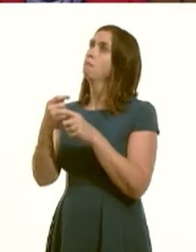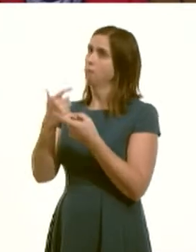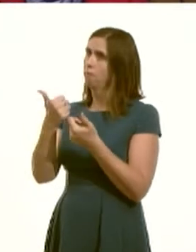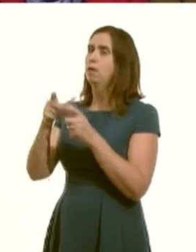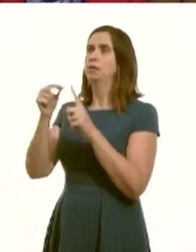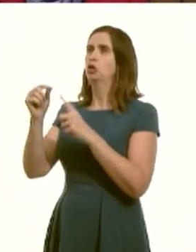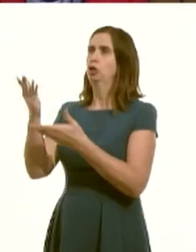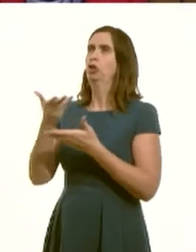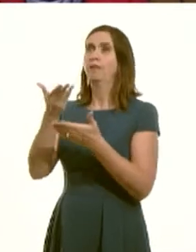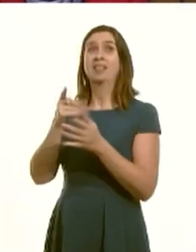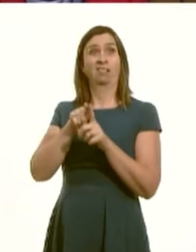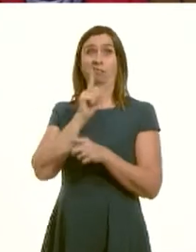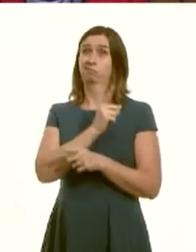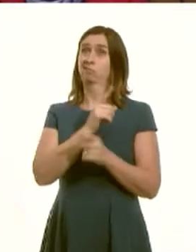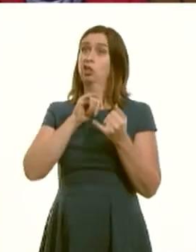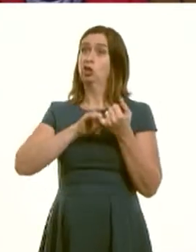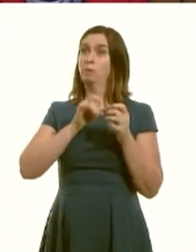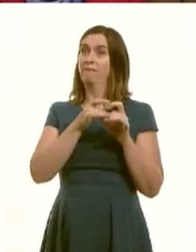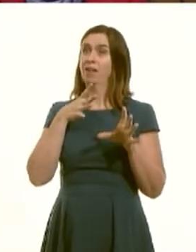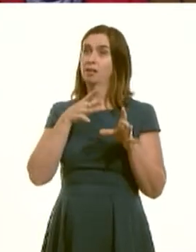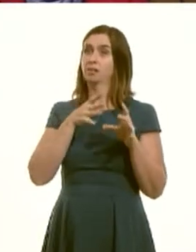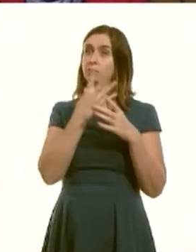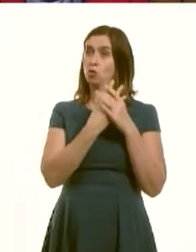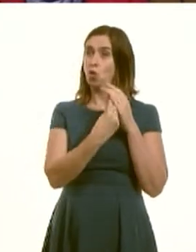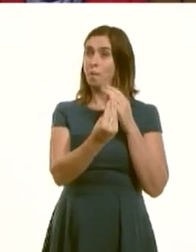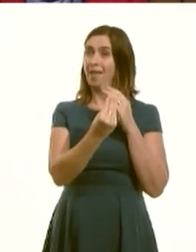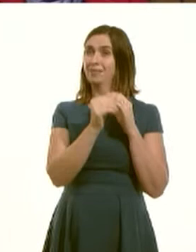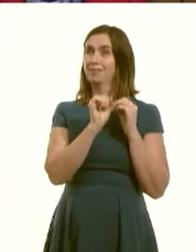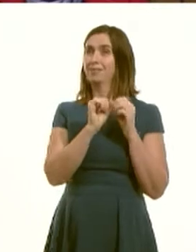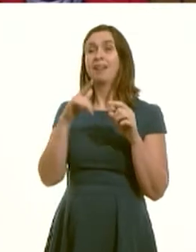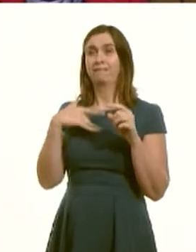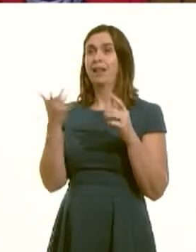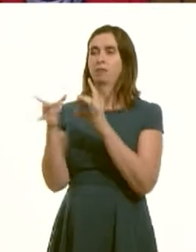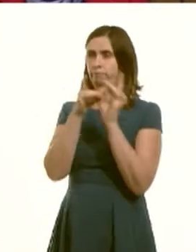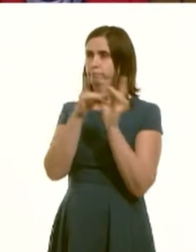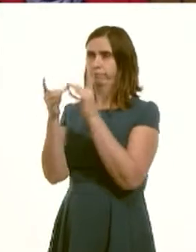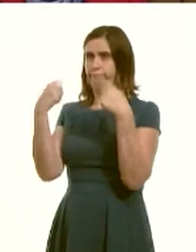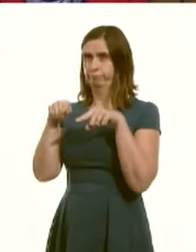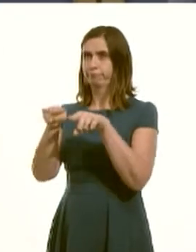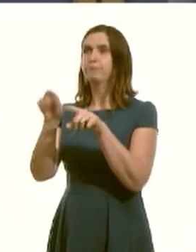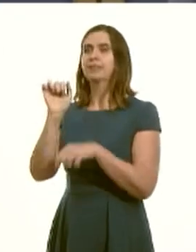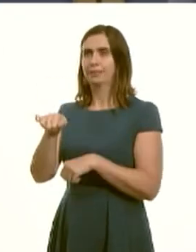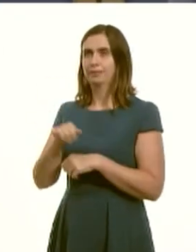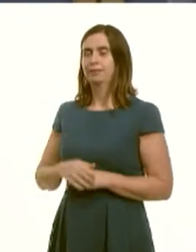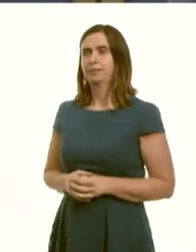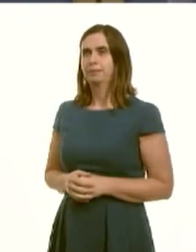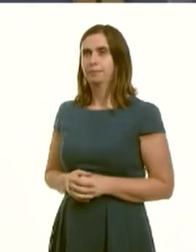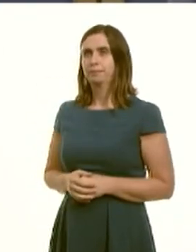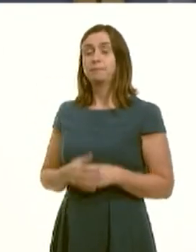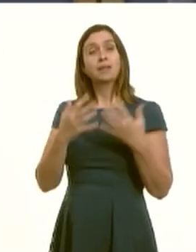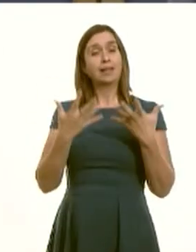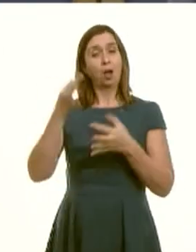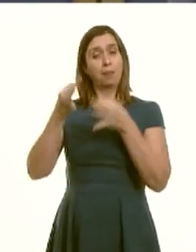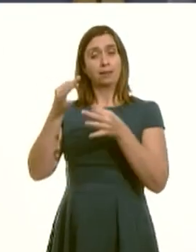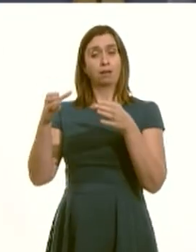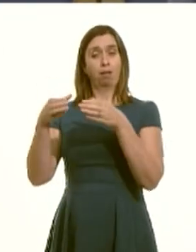particularly those that superfast broadband can provide. And for me, the two of them run very much together. We now move to questions of the party leaders. And